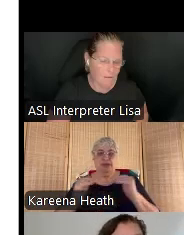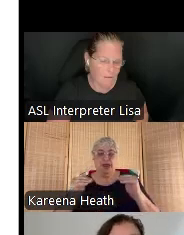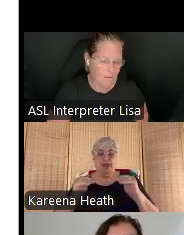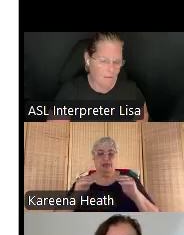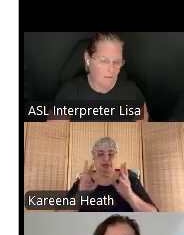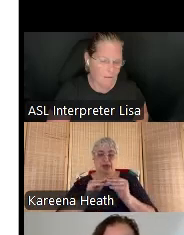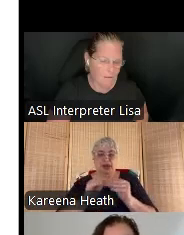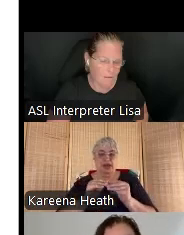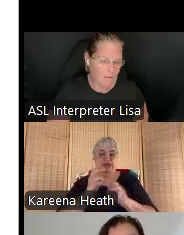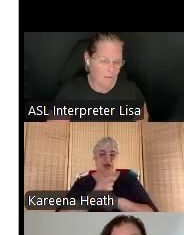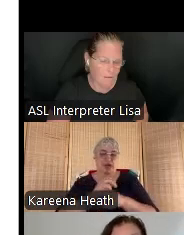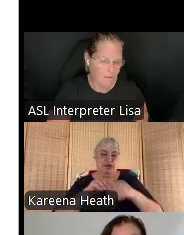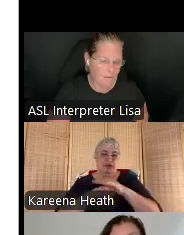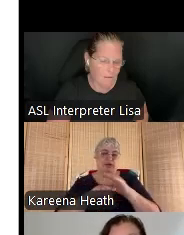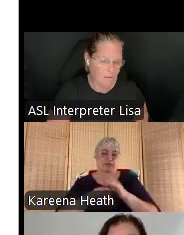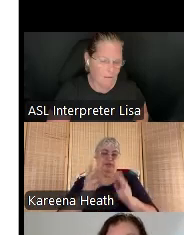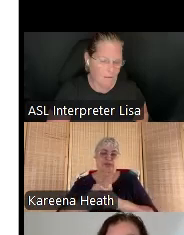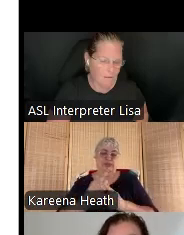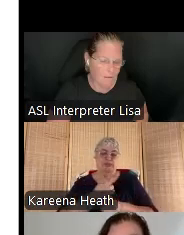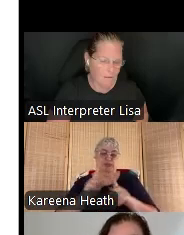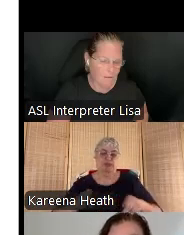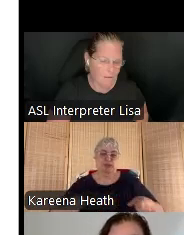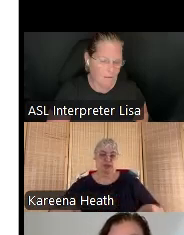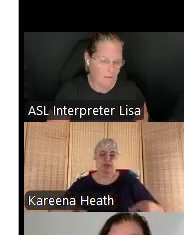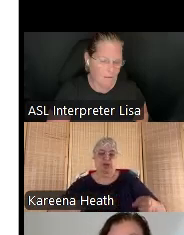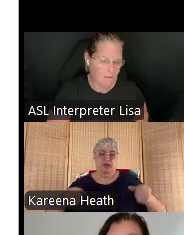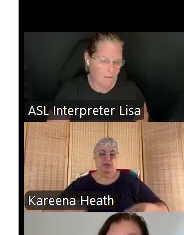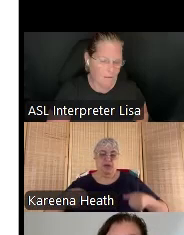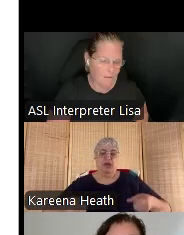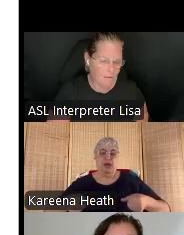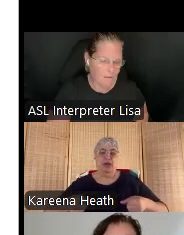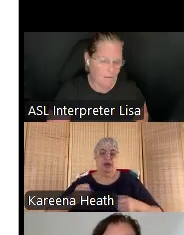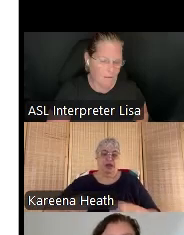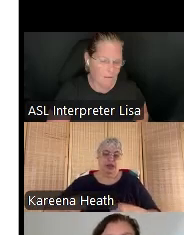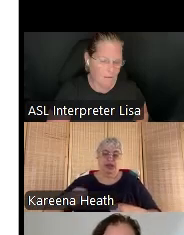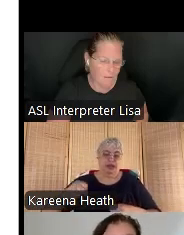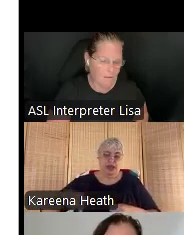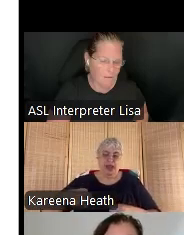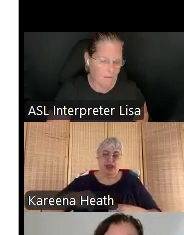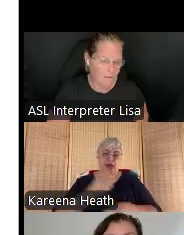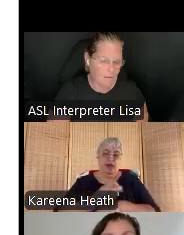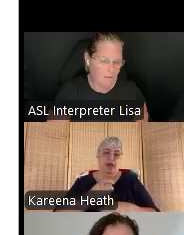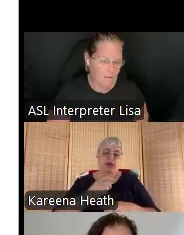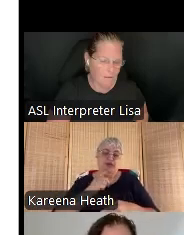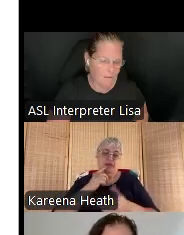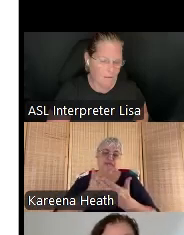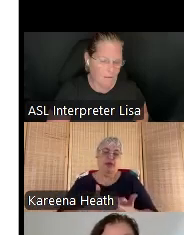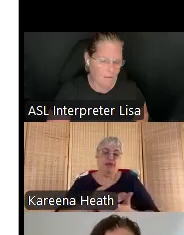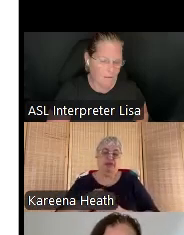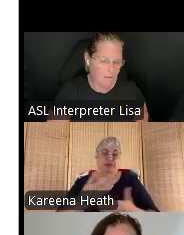and around the country. If the person uses a wheelchair, walker, crutches, or cane, they may actually want